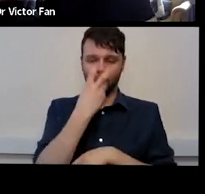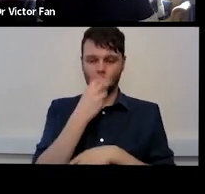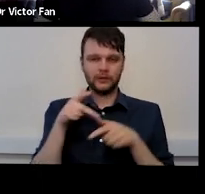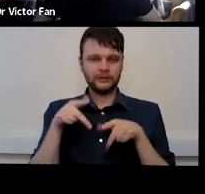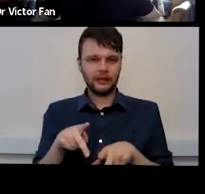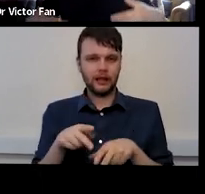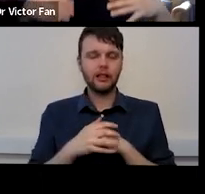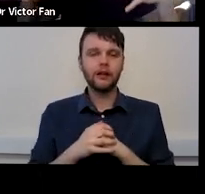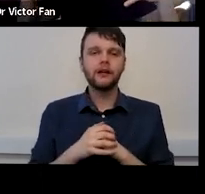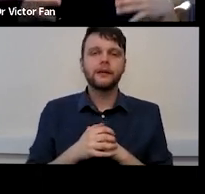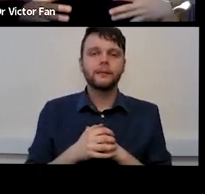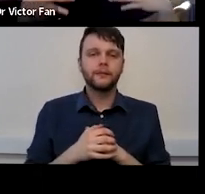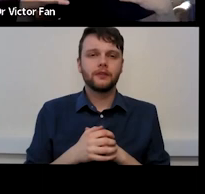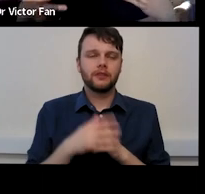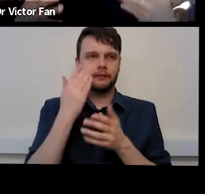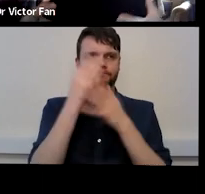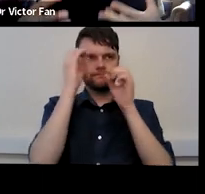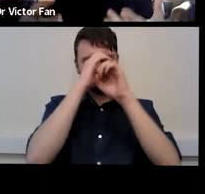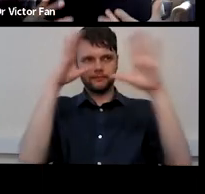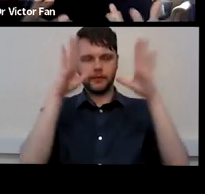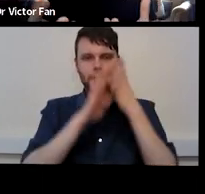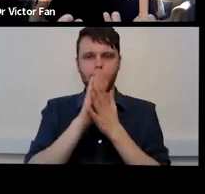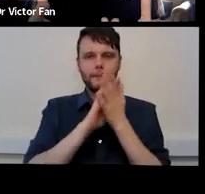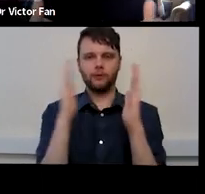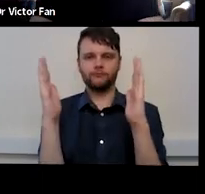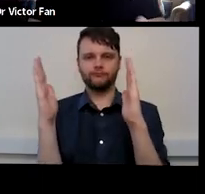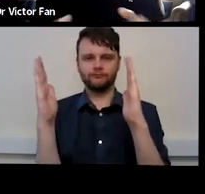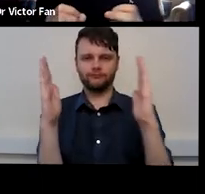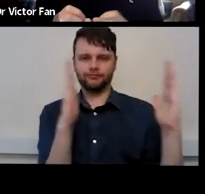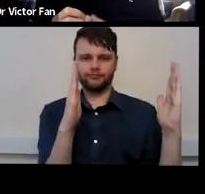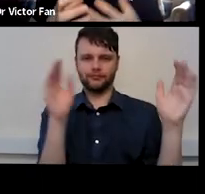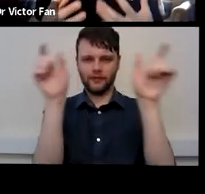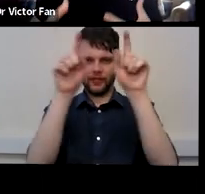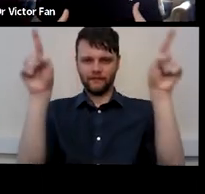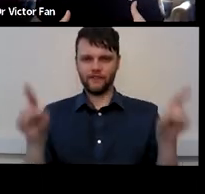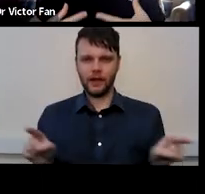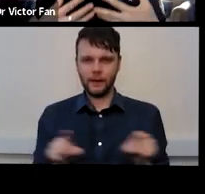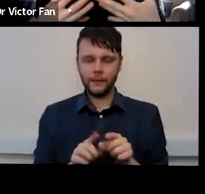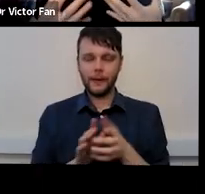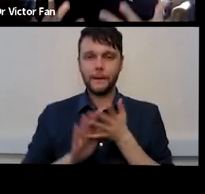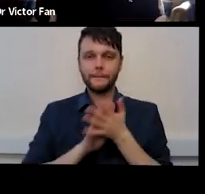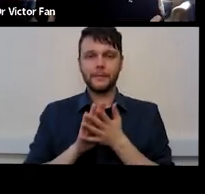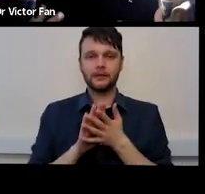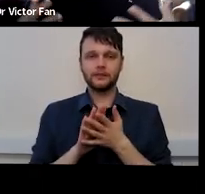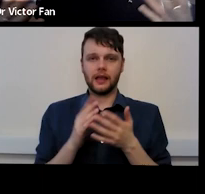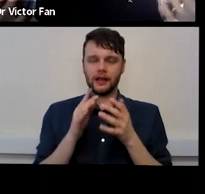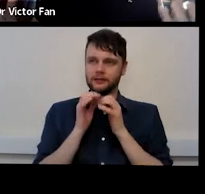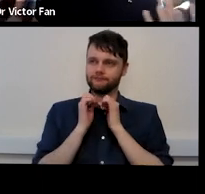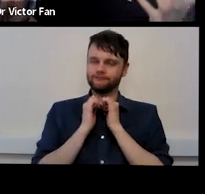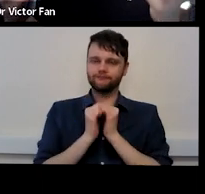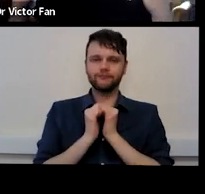aesthetics was the idea of decentering the frame so that we can appreciate the